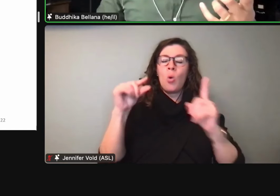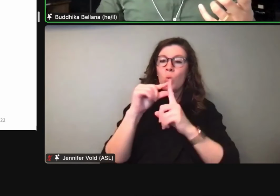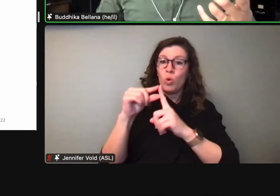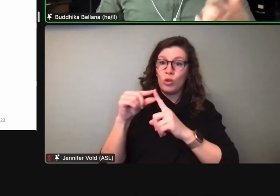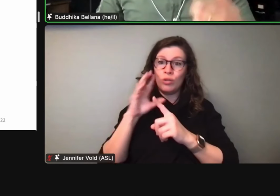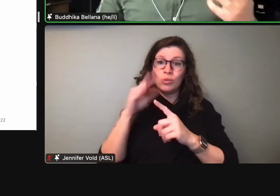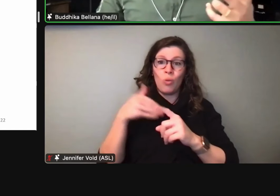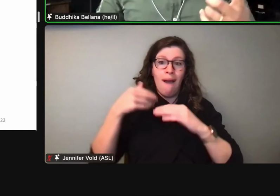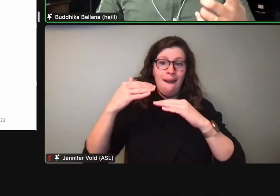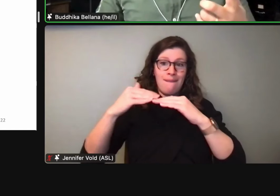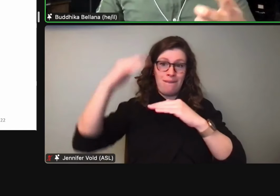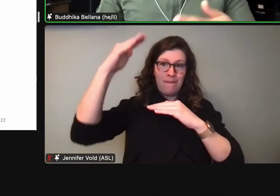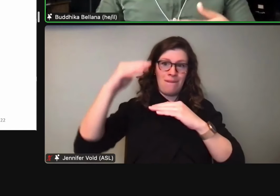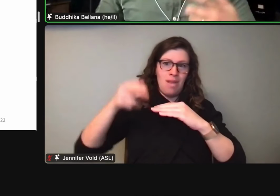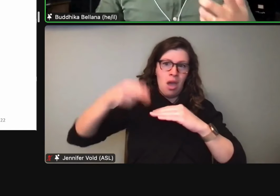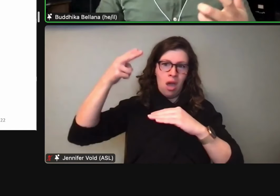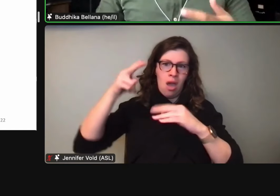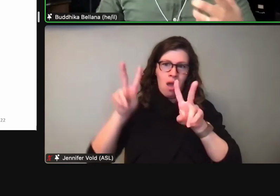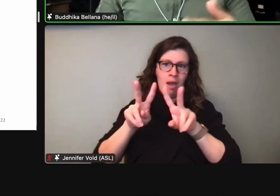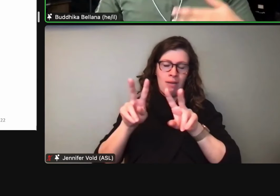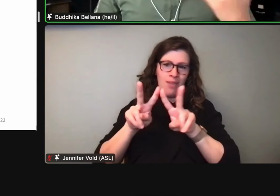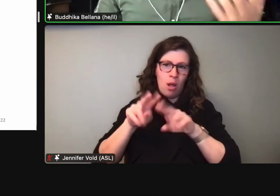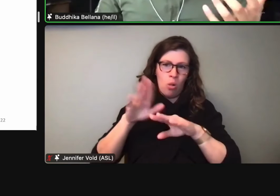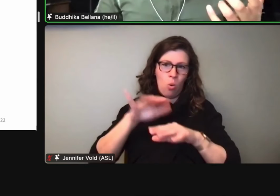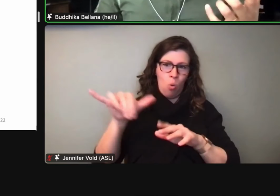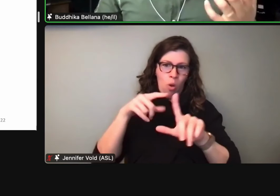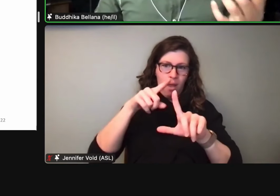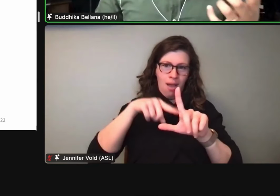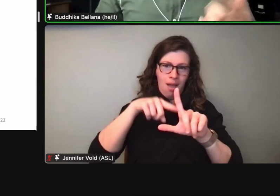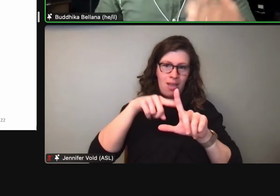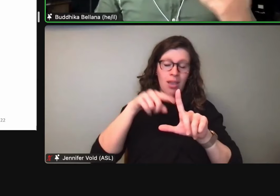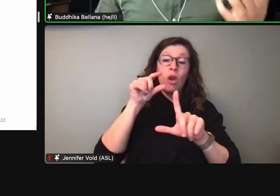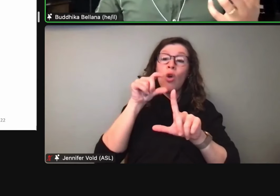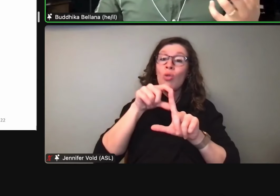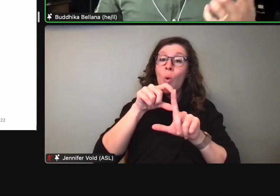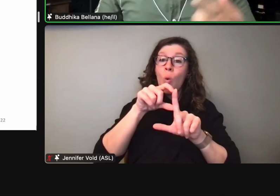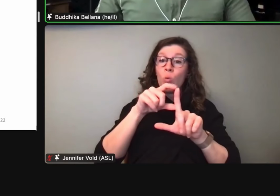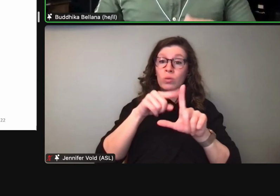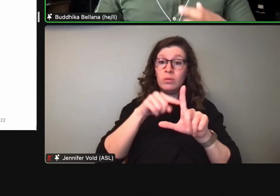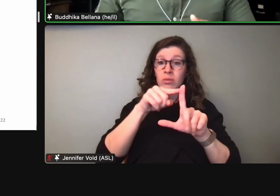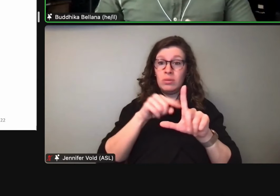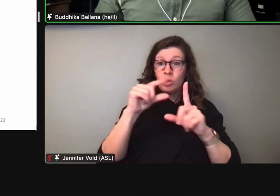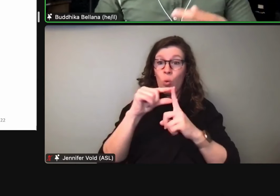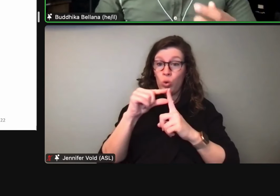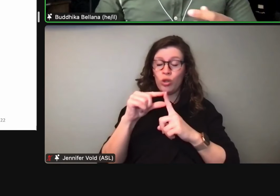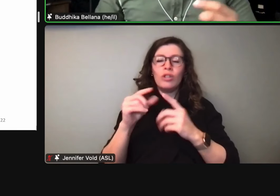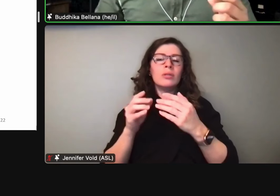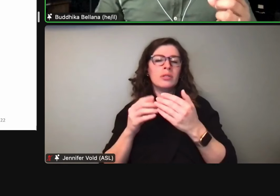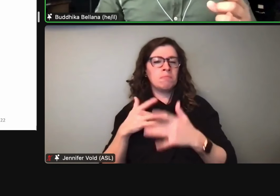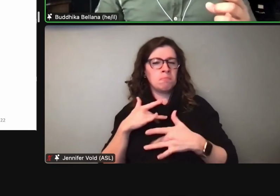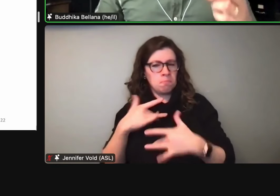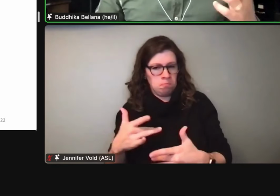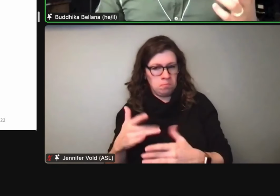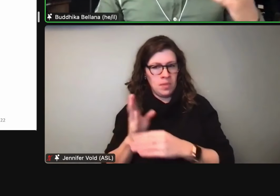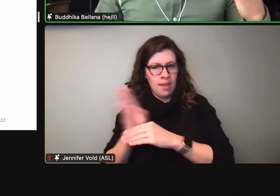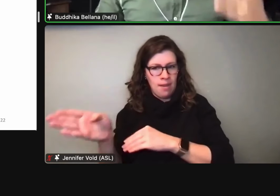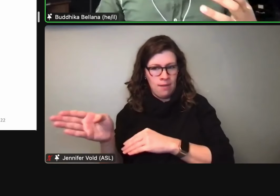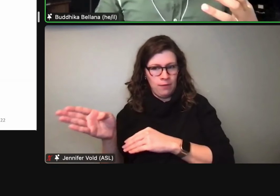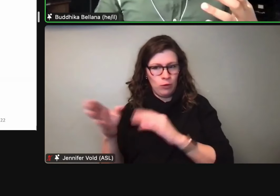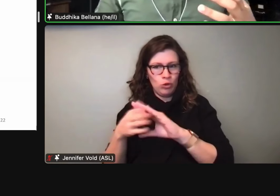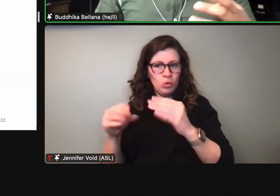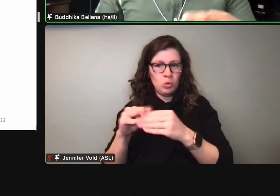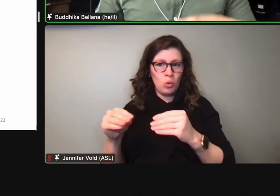higher value on the y-axis here would be words that are more likely to occur post-story, and the words that occur with